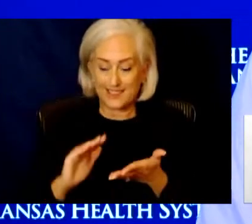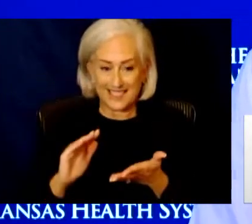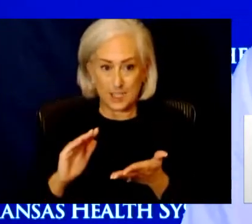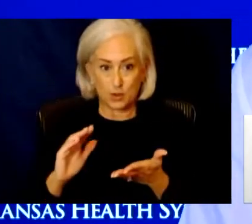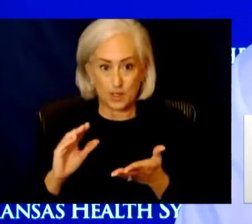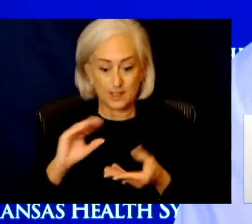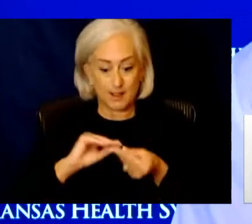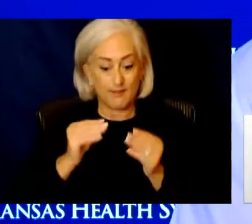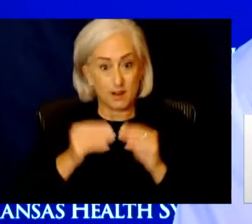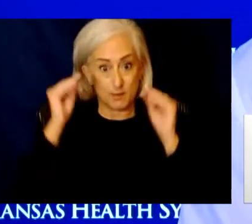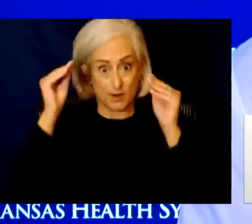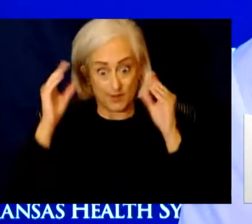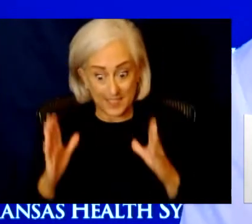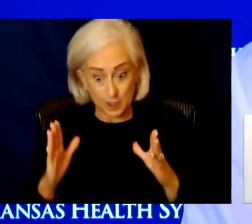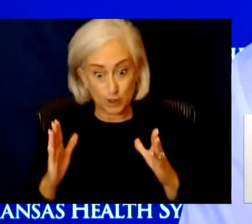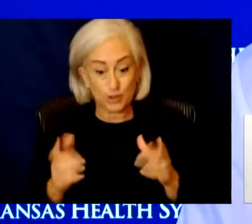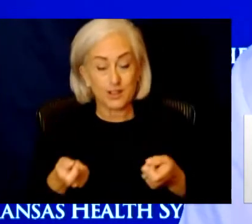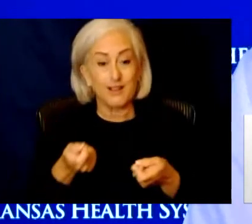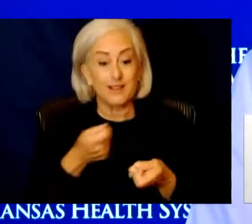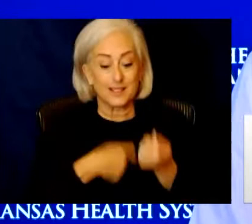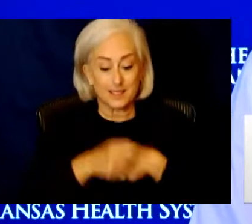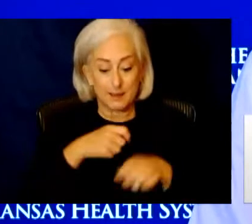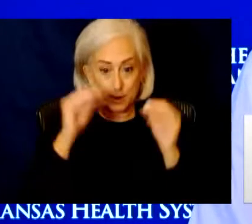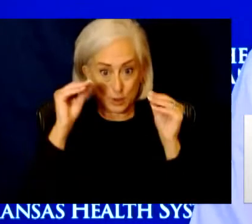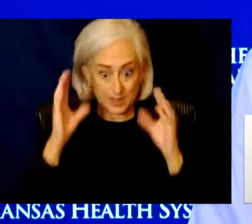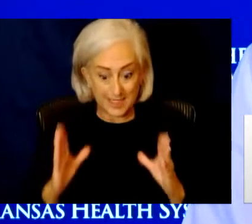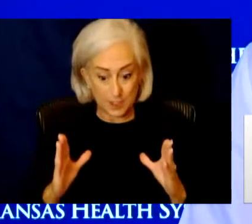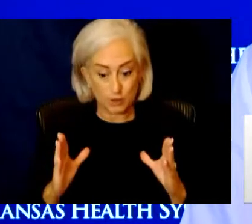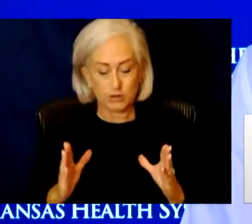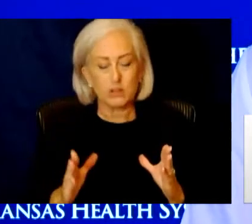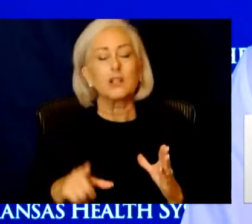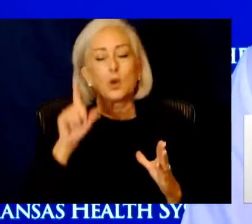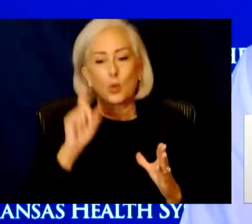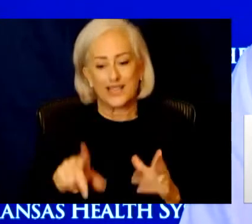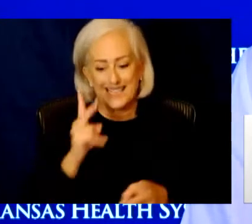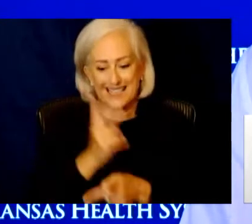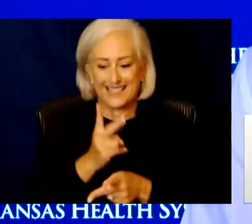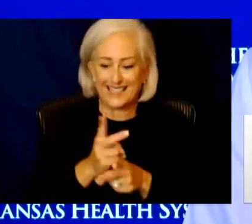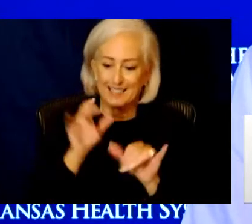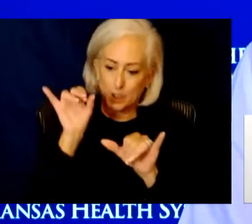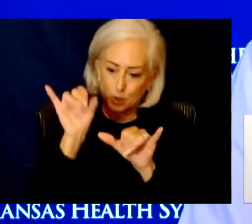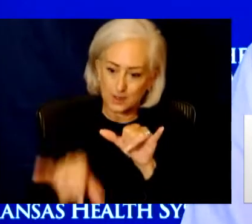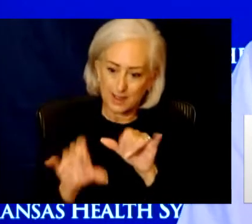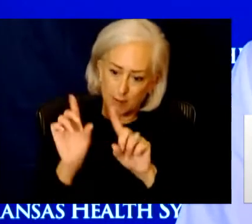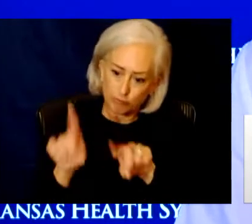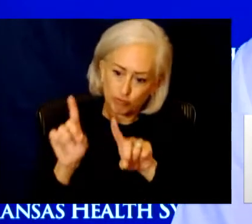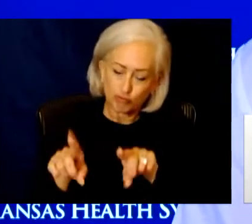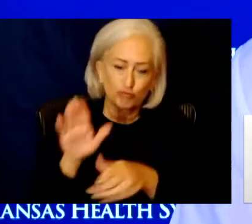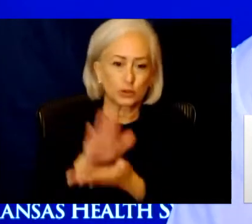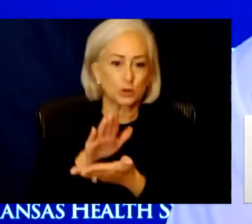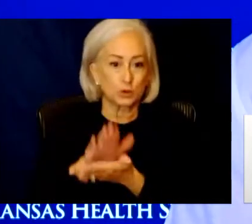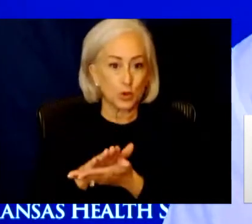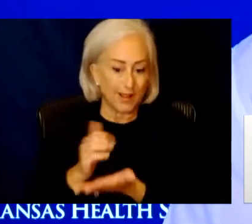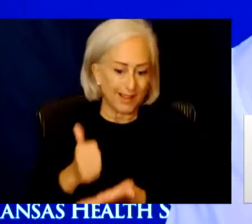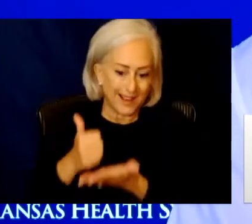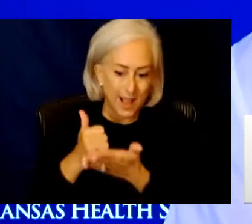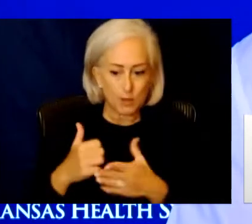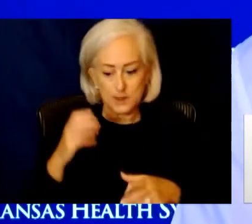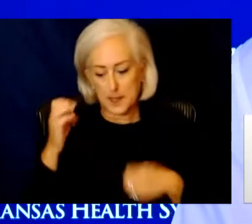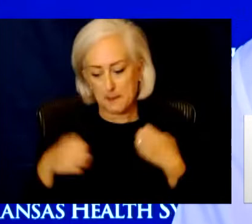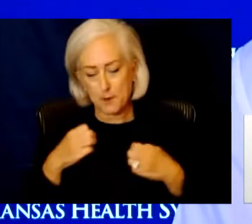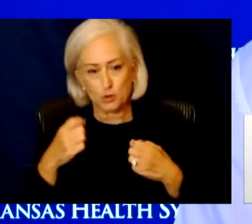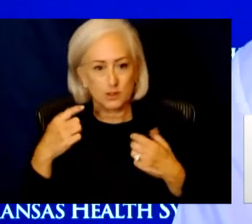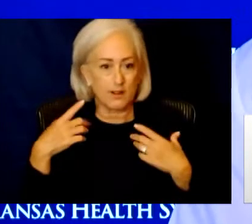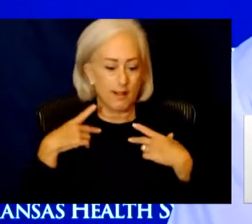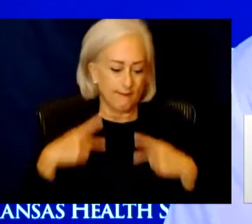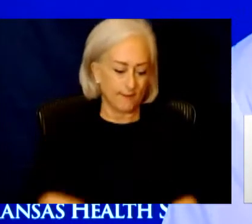substitute teachers, and we need to keep schools going. We need to keep kids in school. It helps for their emotional, physical, mental health, but also things such